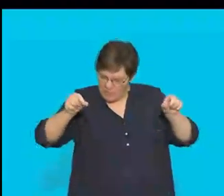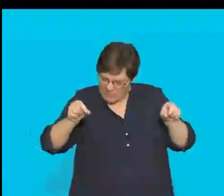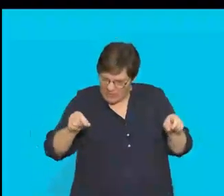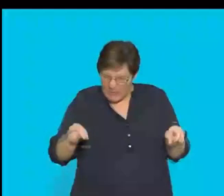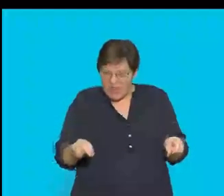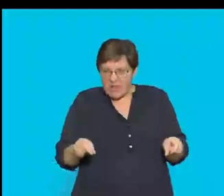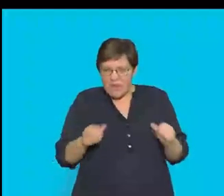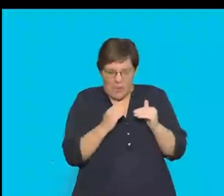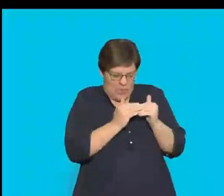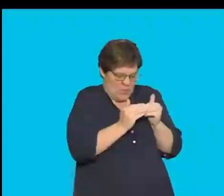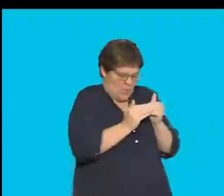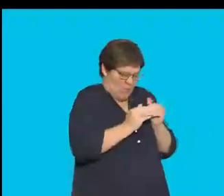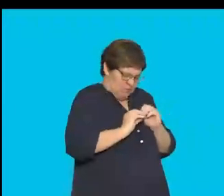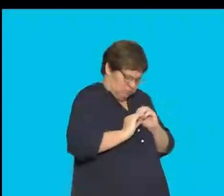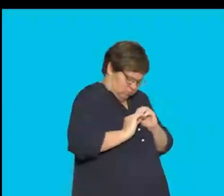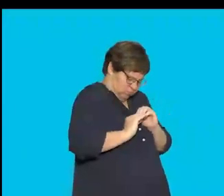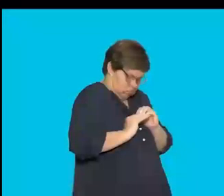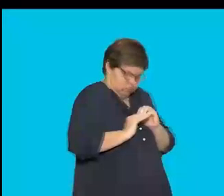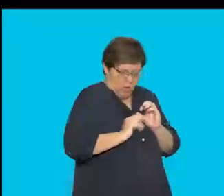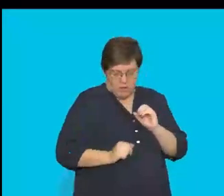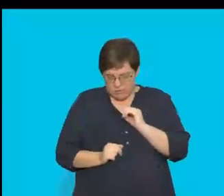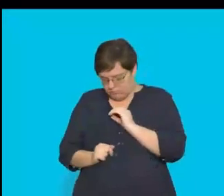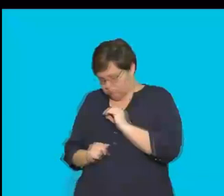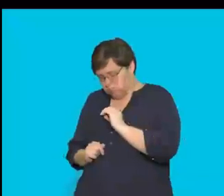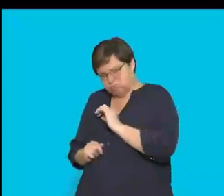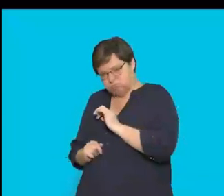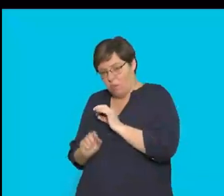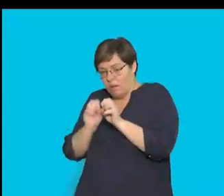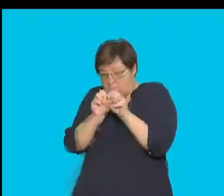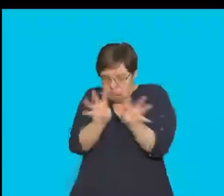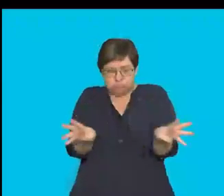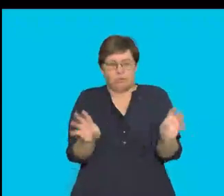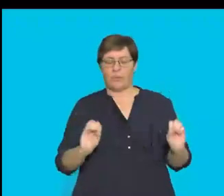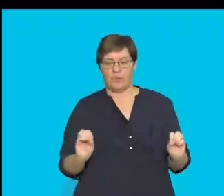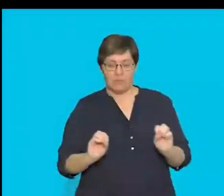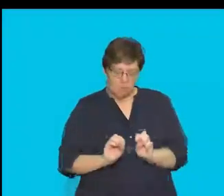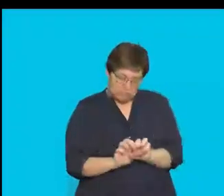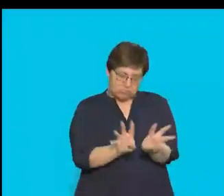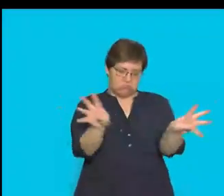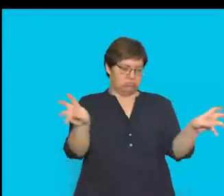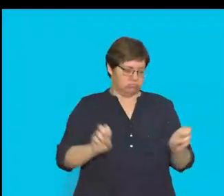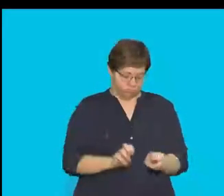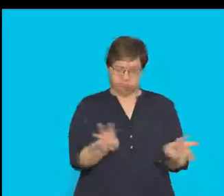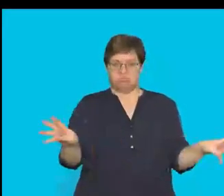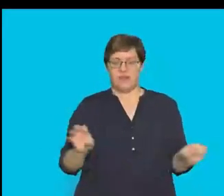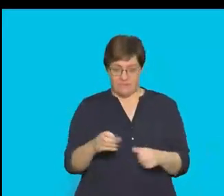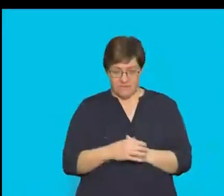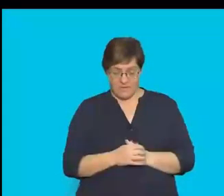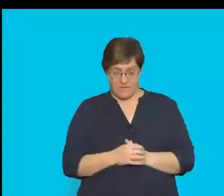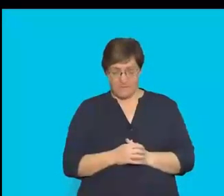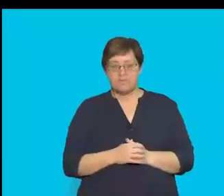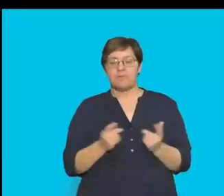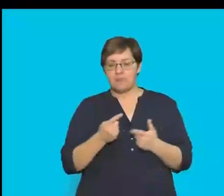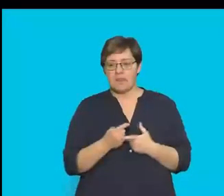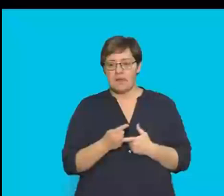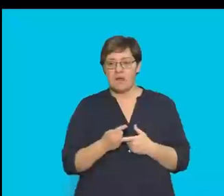together. They're not spread apart. Over here, they're quite spread apart. So when they're close together, it's a